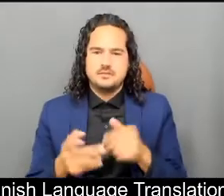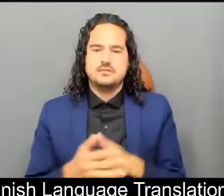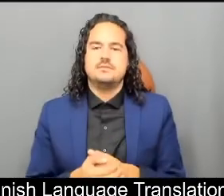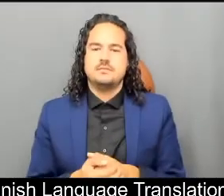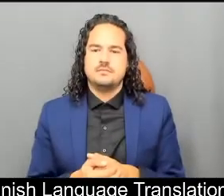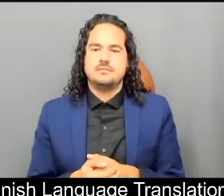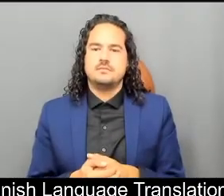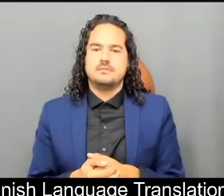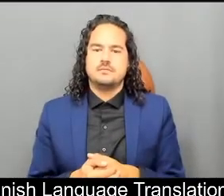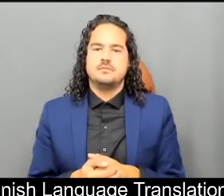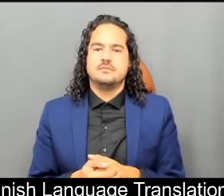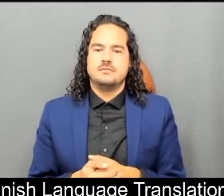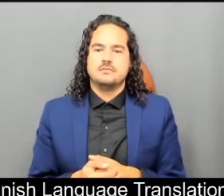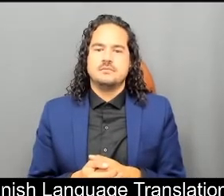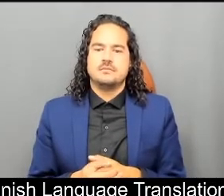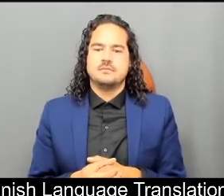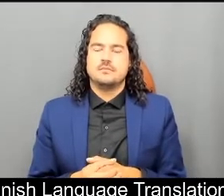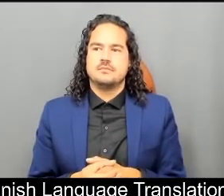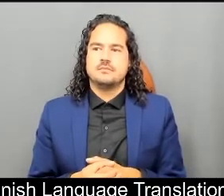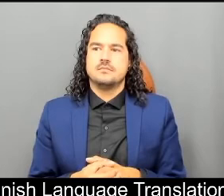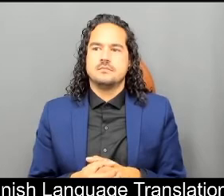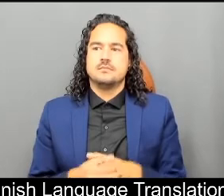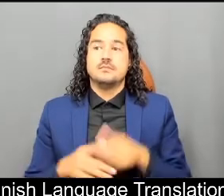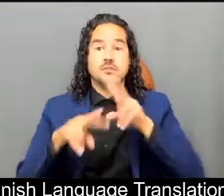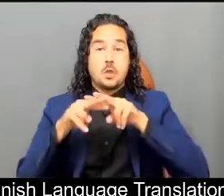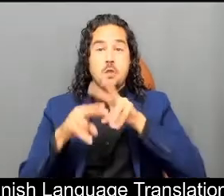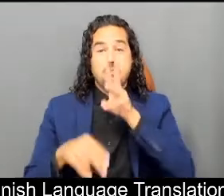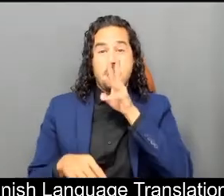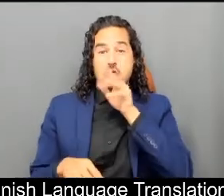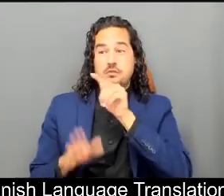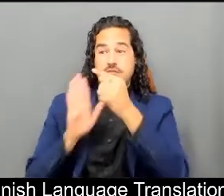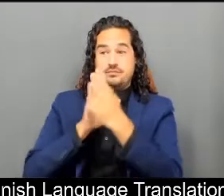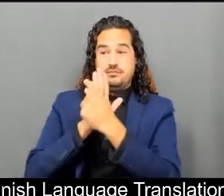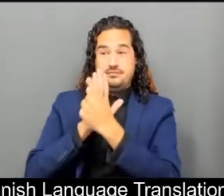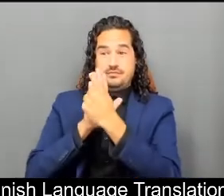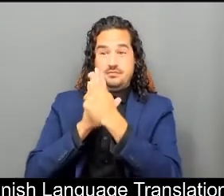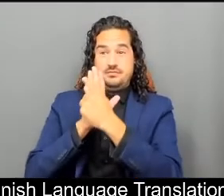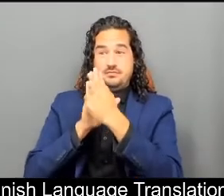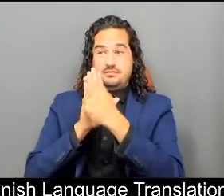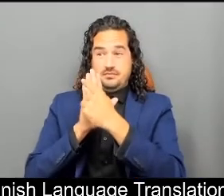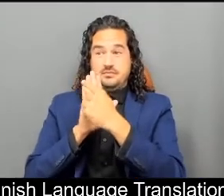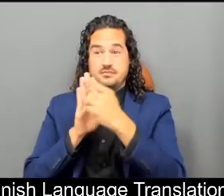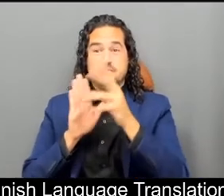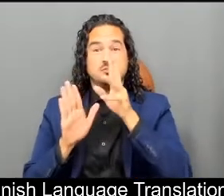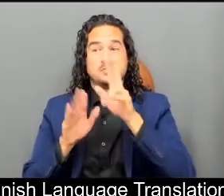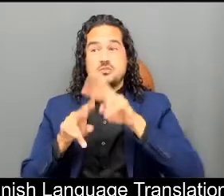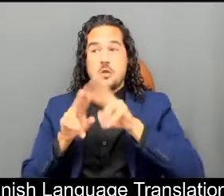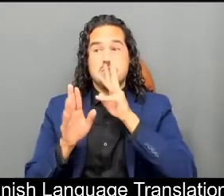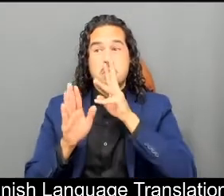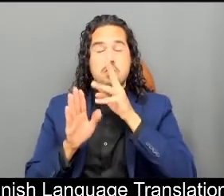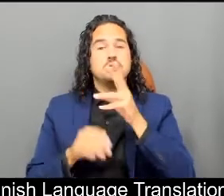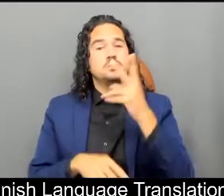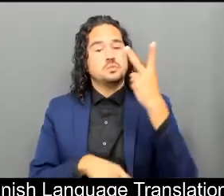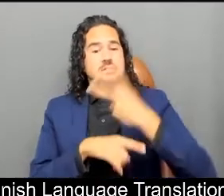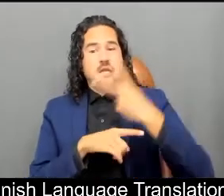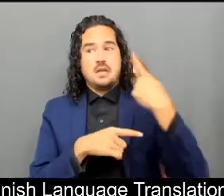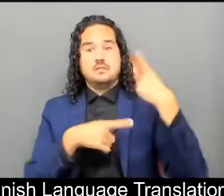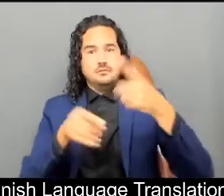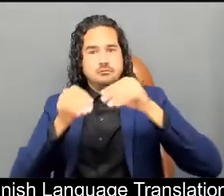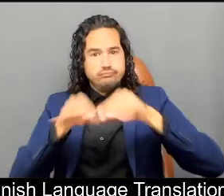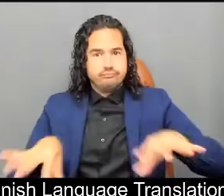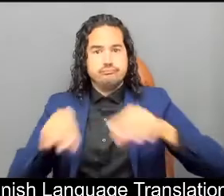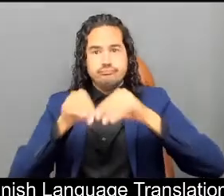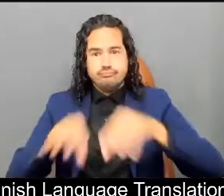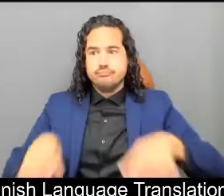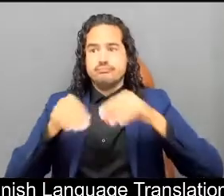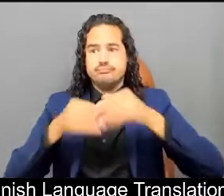applied, Division C, probably the first 2 days of the fire, and after the visibility declined for